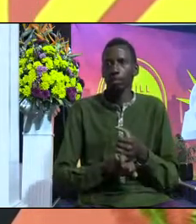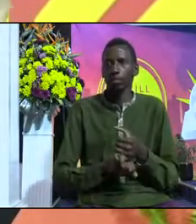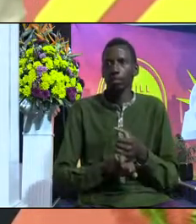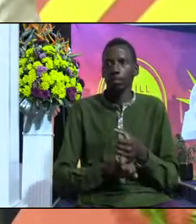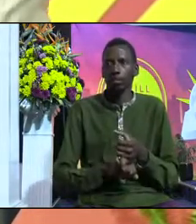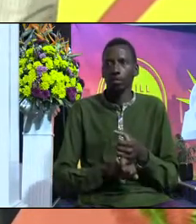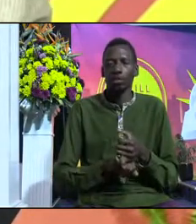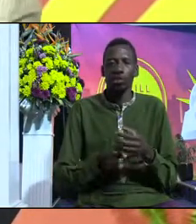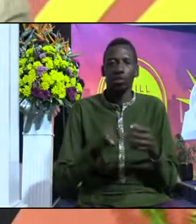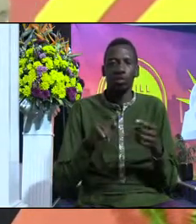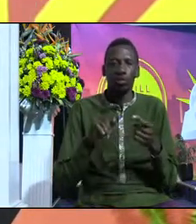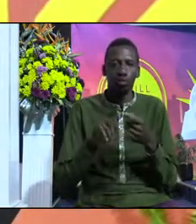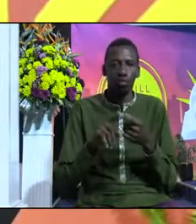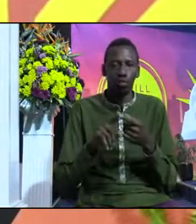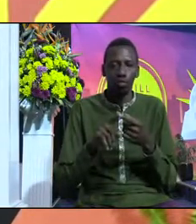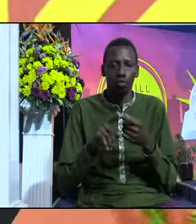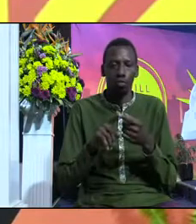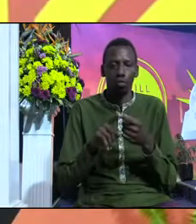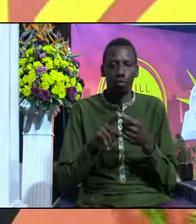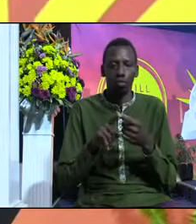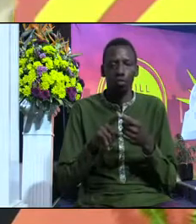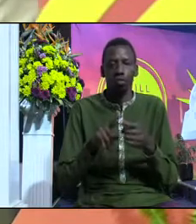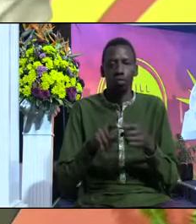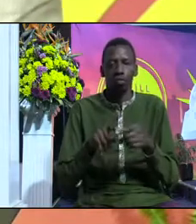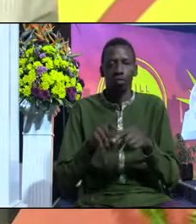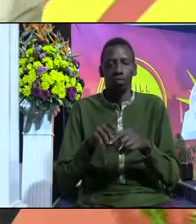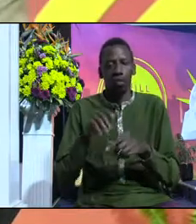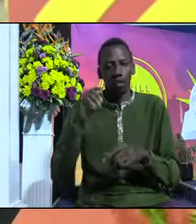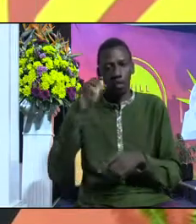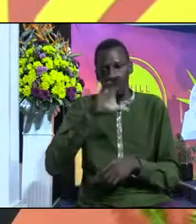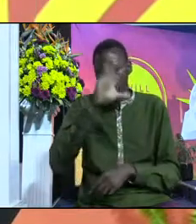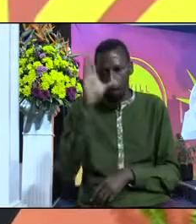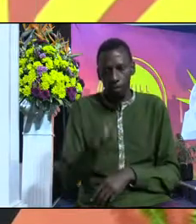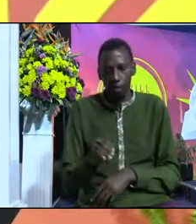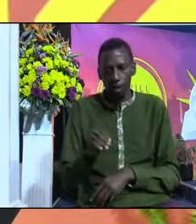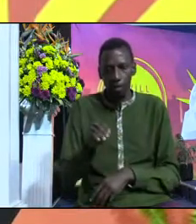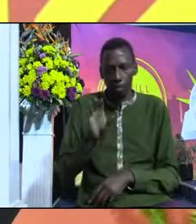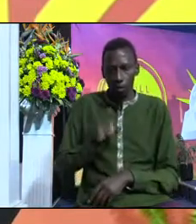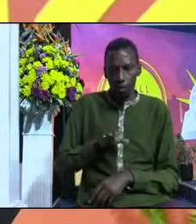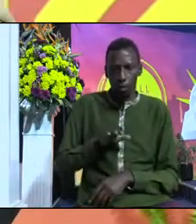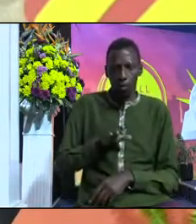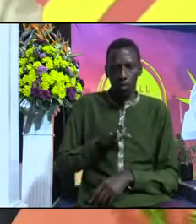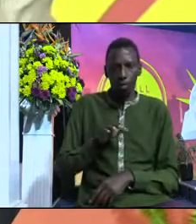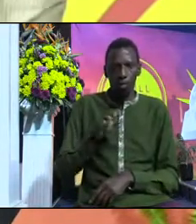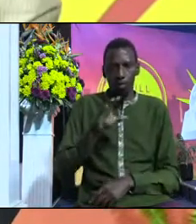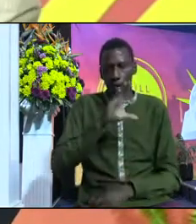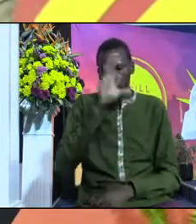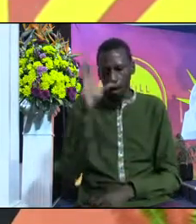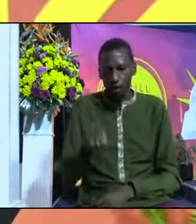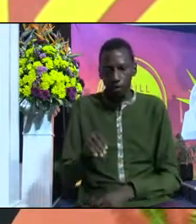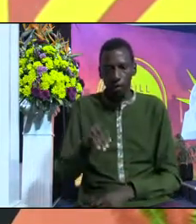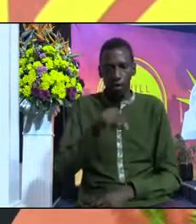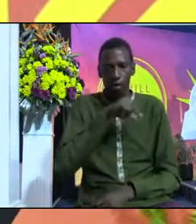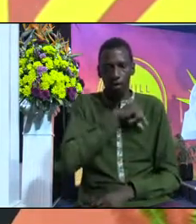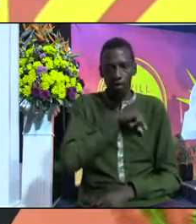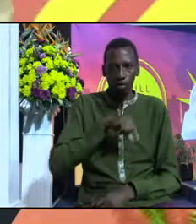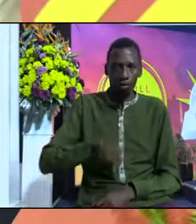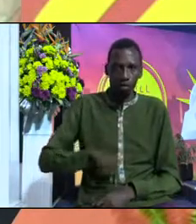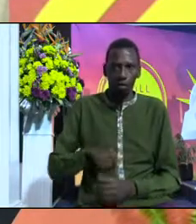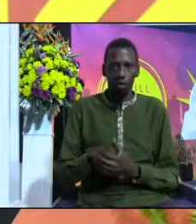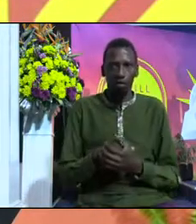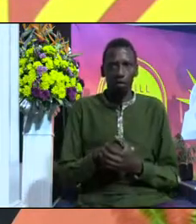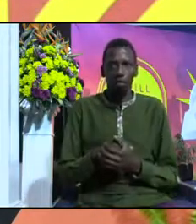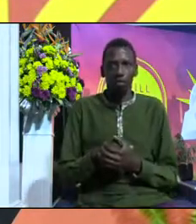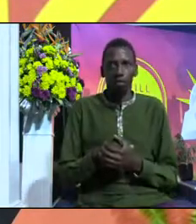to a foxy black lady, an African queen, whose shape was